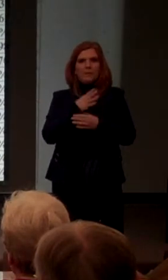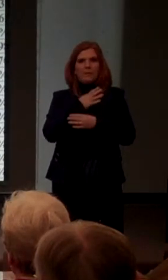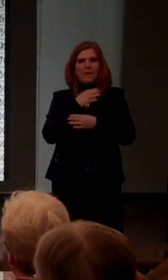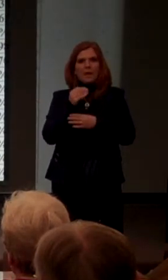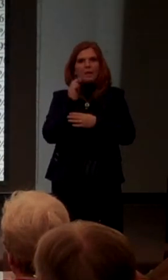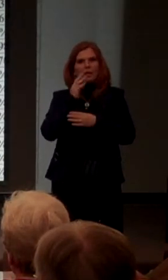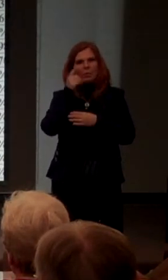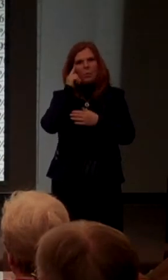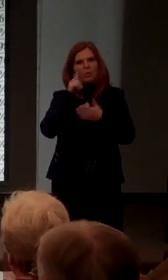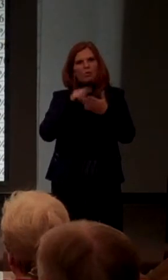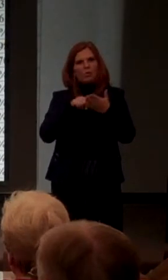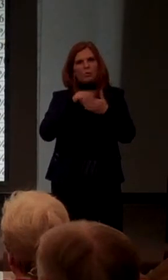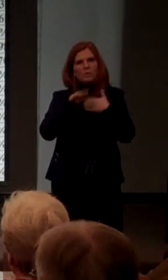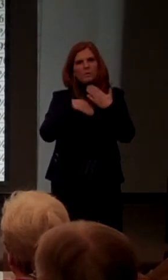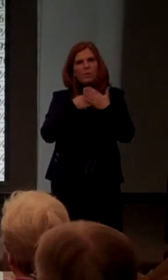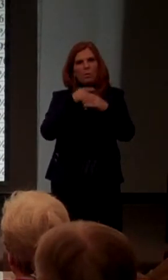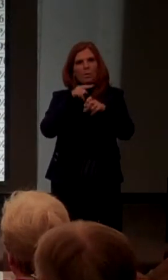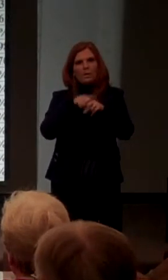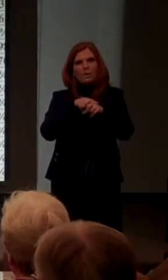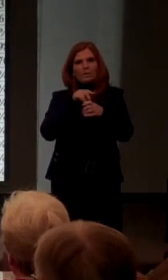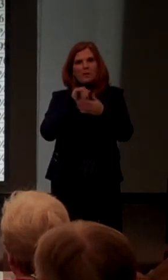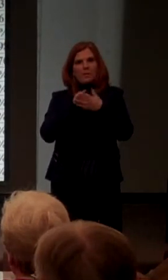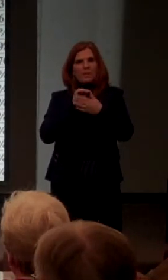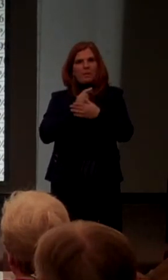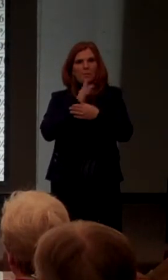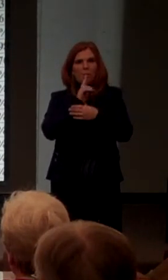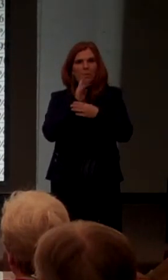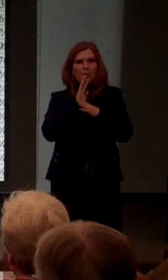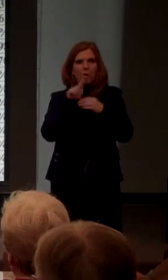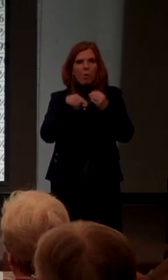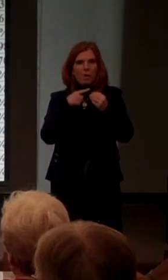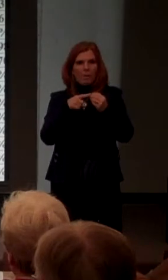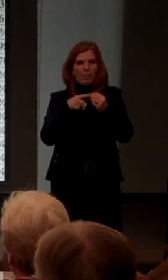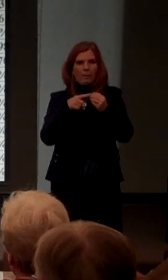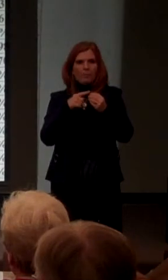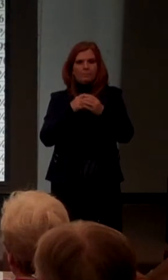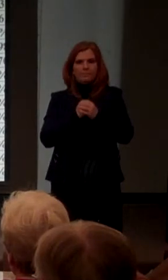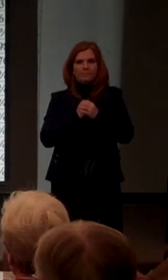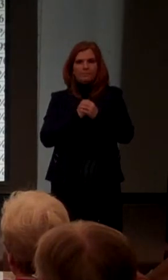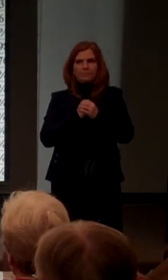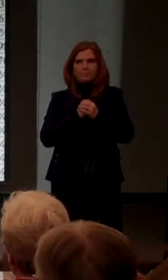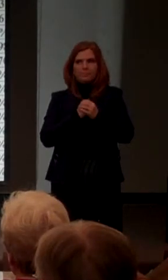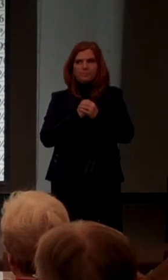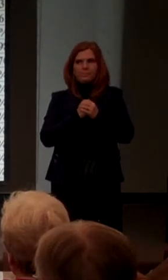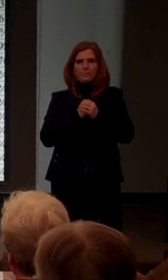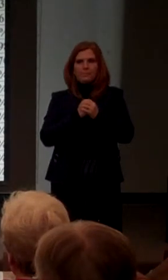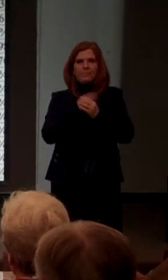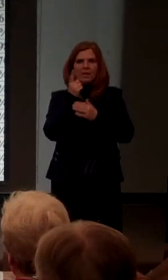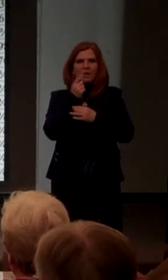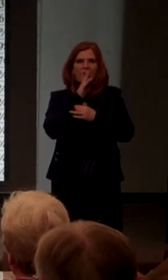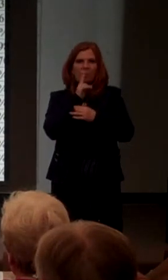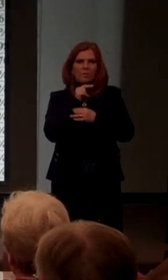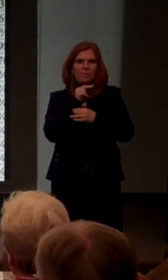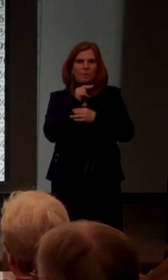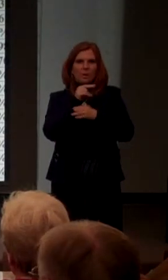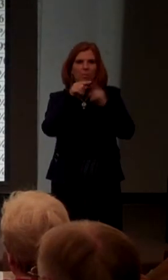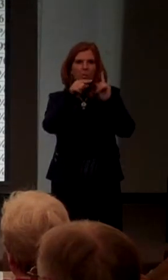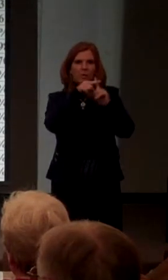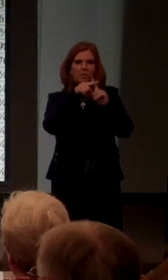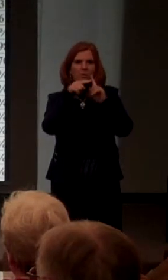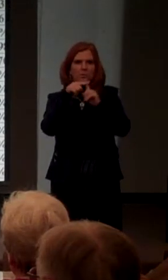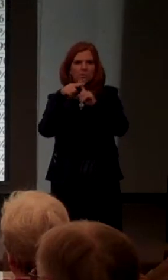And you will notice in all the time that we've been talking about so far in this course, there's always been a plus